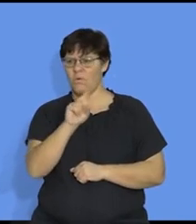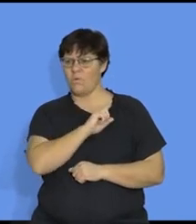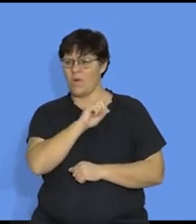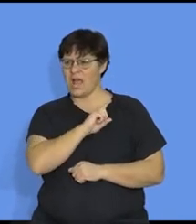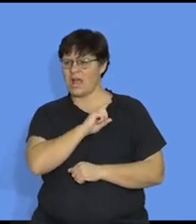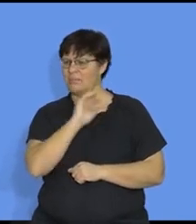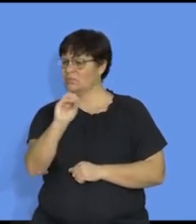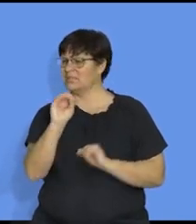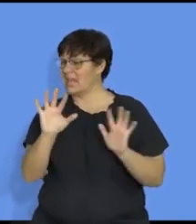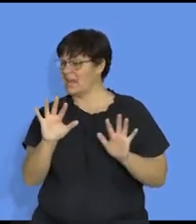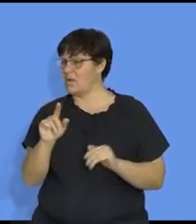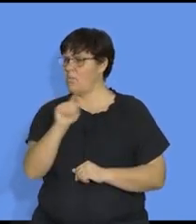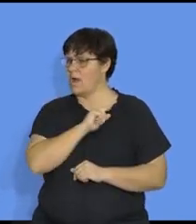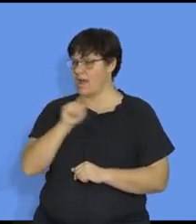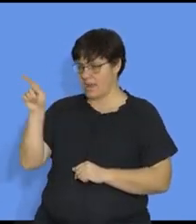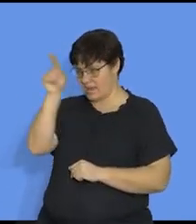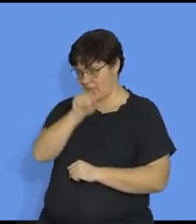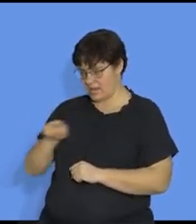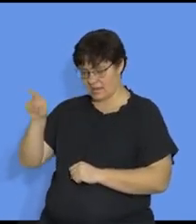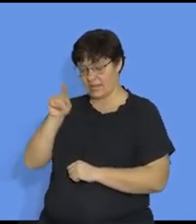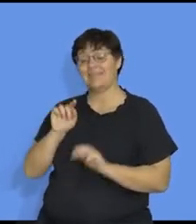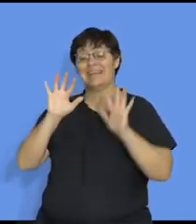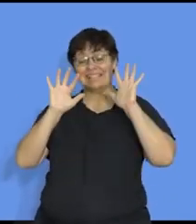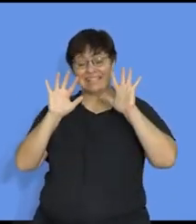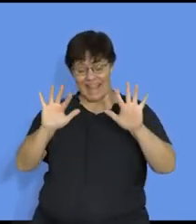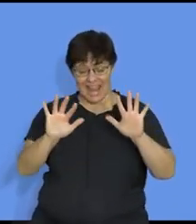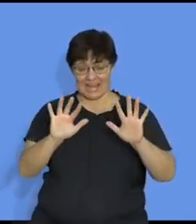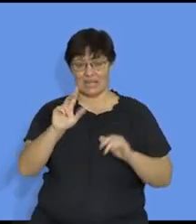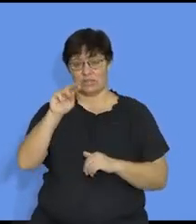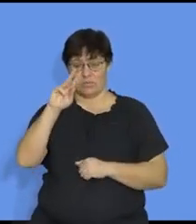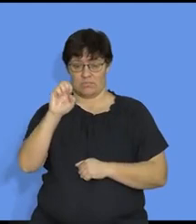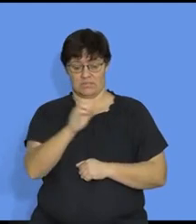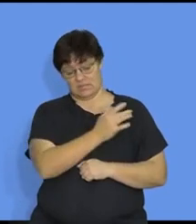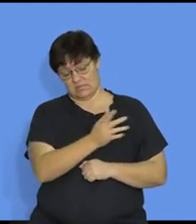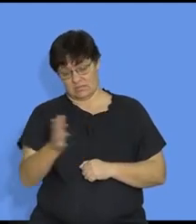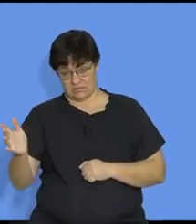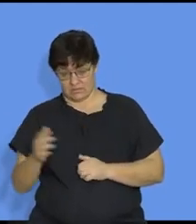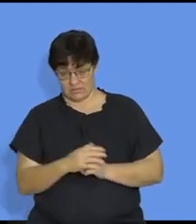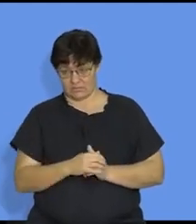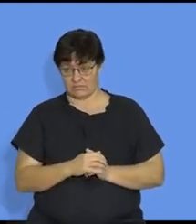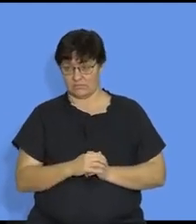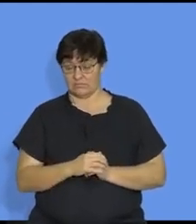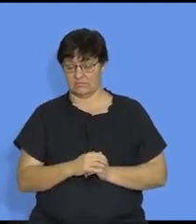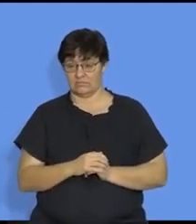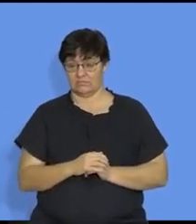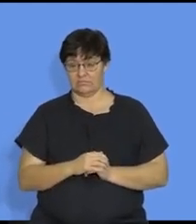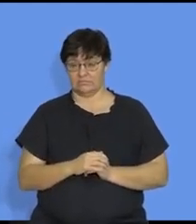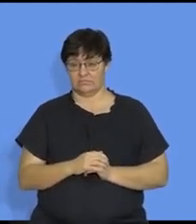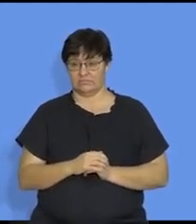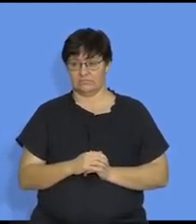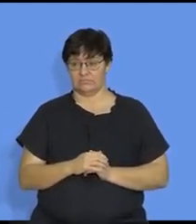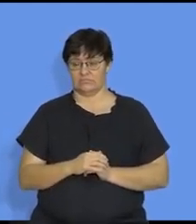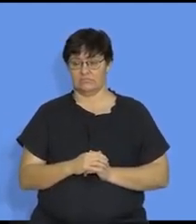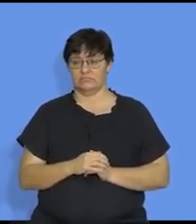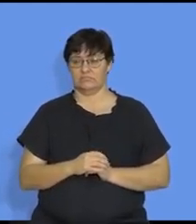in 10 for n? I've been told that the first 10 terms needed to be